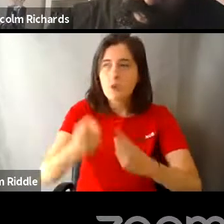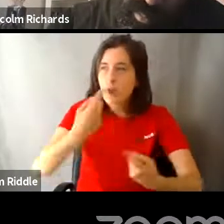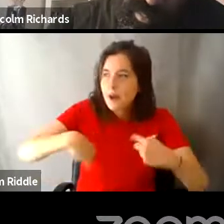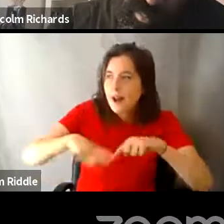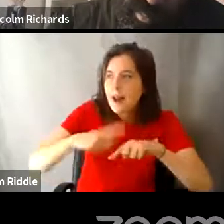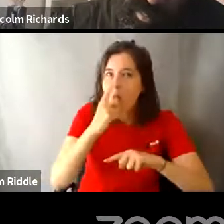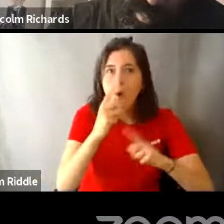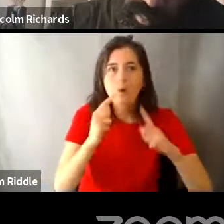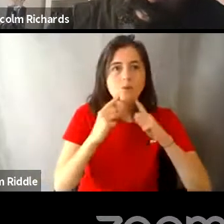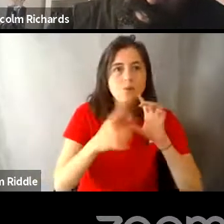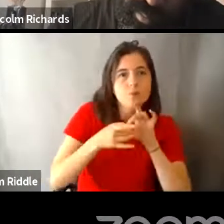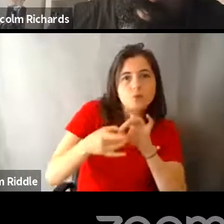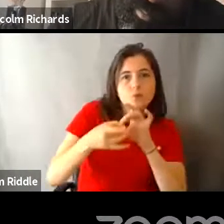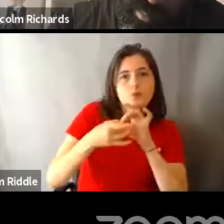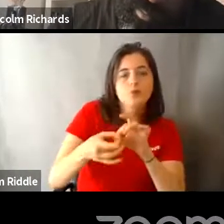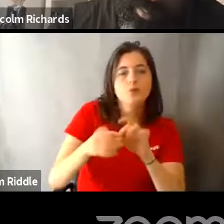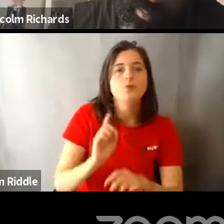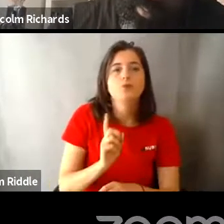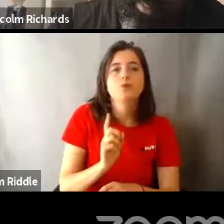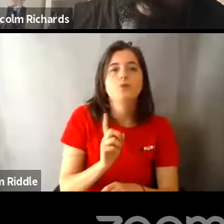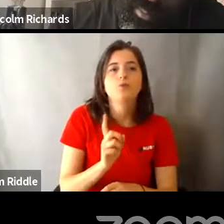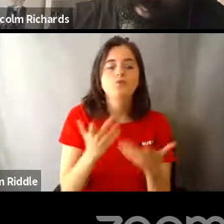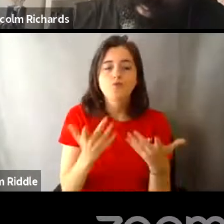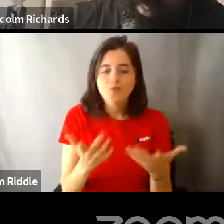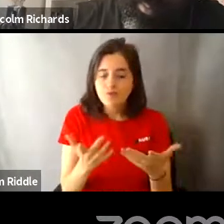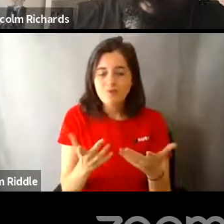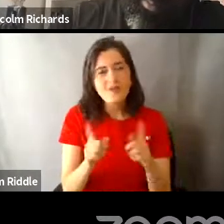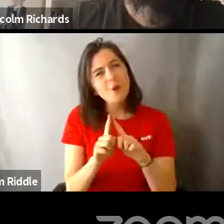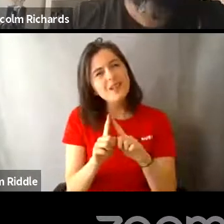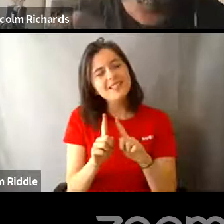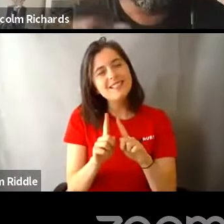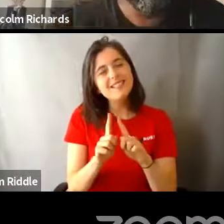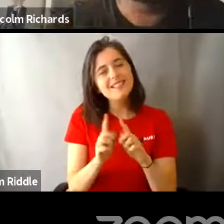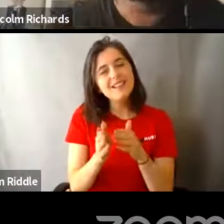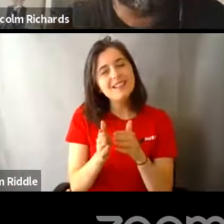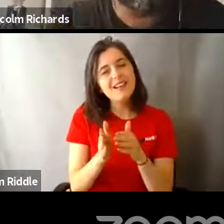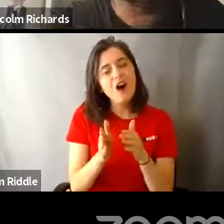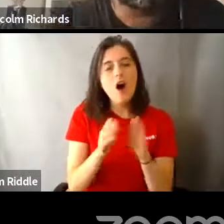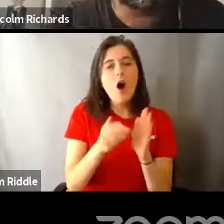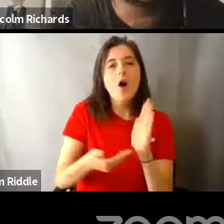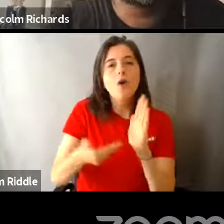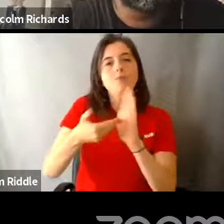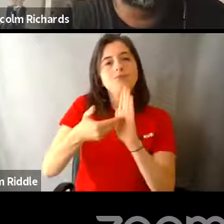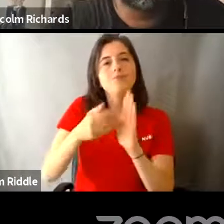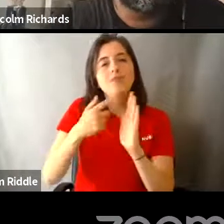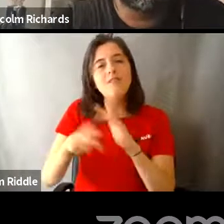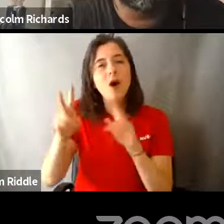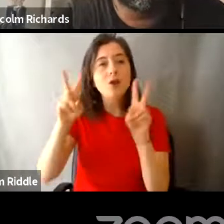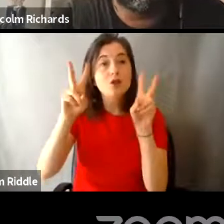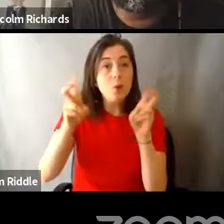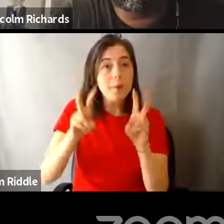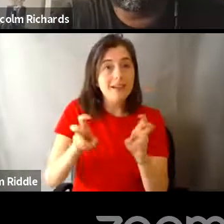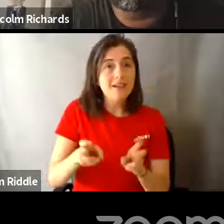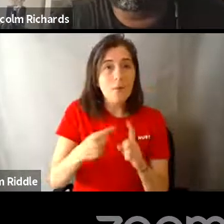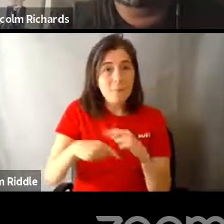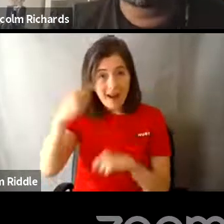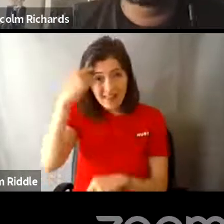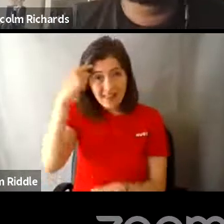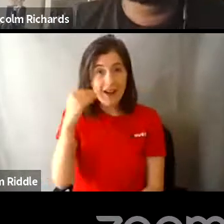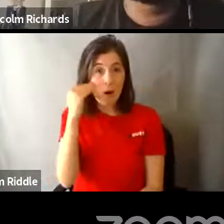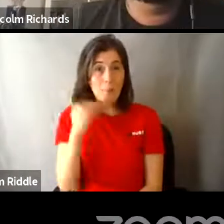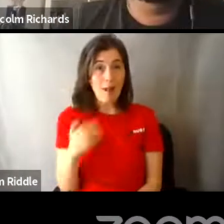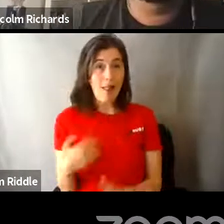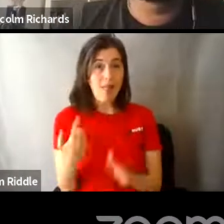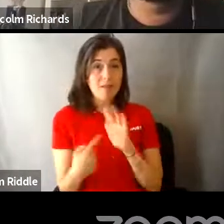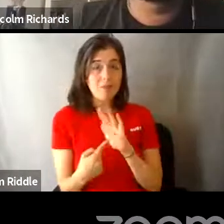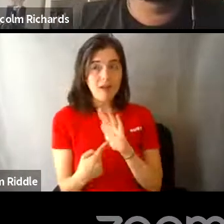educators engage with. And it's slightly aside from our subject matter, but I think the Black Lives Matter has the potential